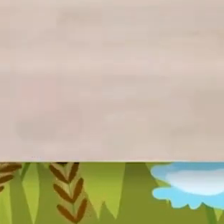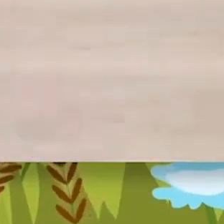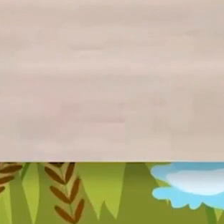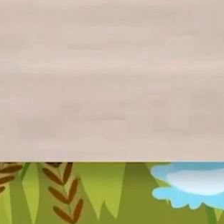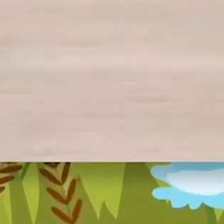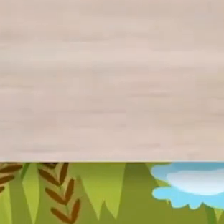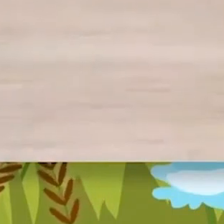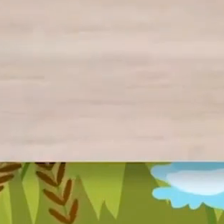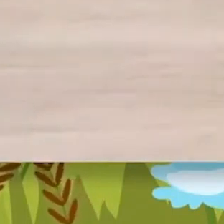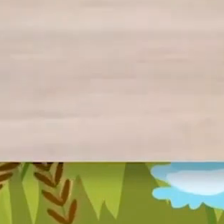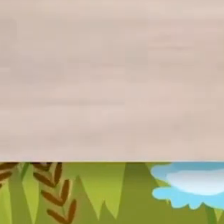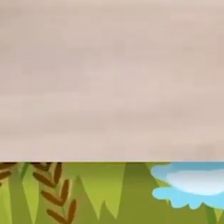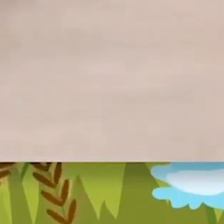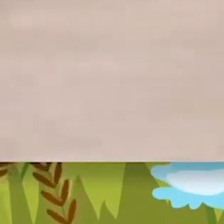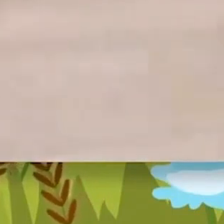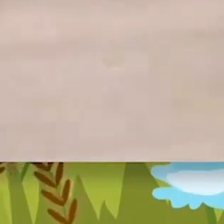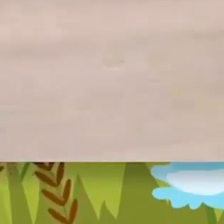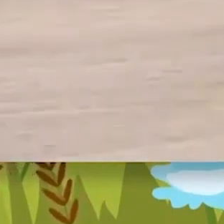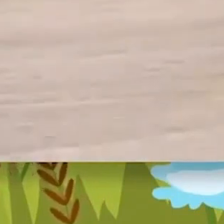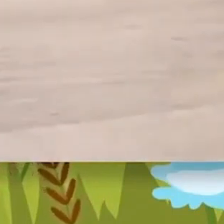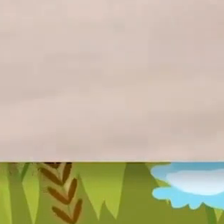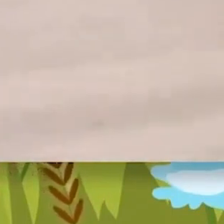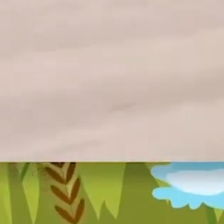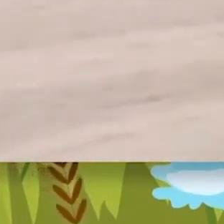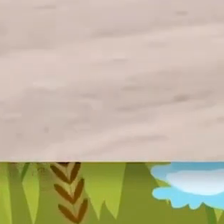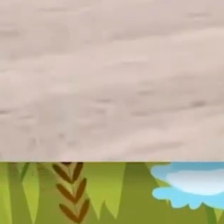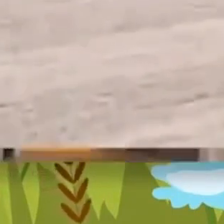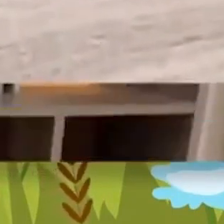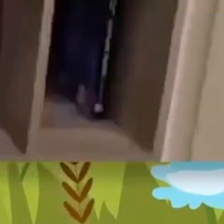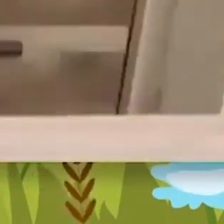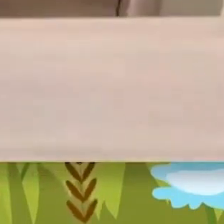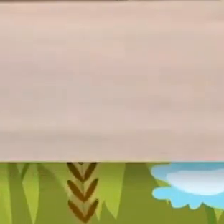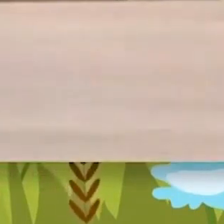Now, place the tail and the feet. Finally, stick the